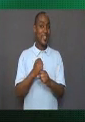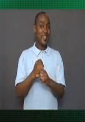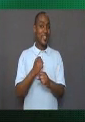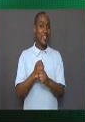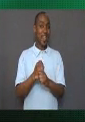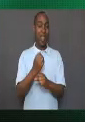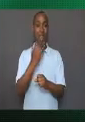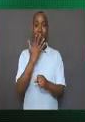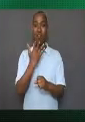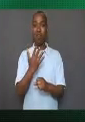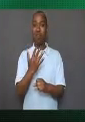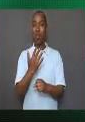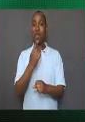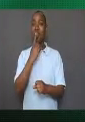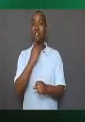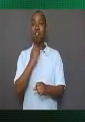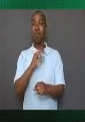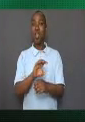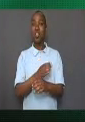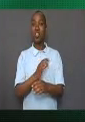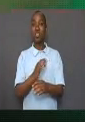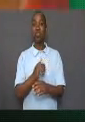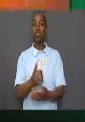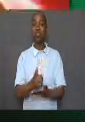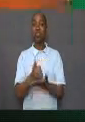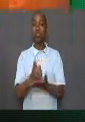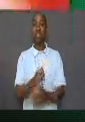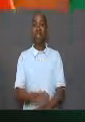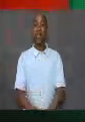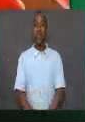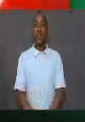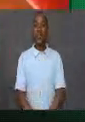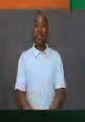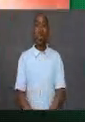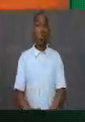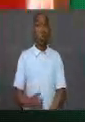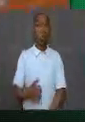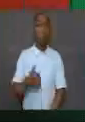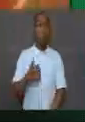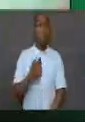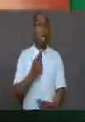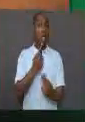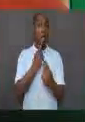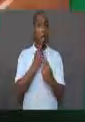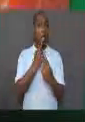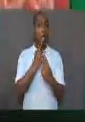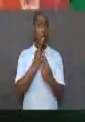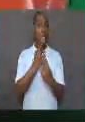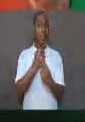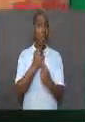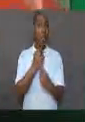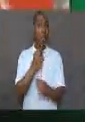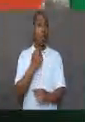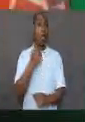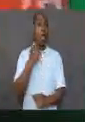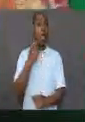red blood cells. A special protein called an antigen